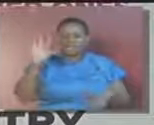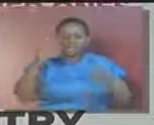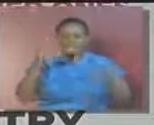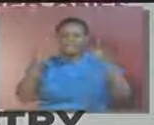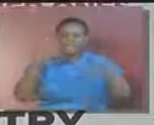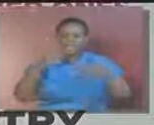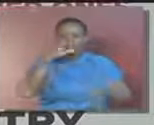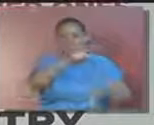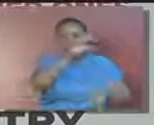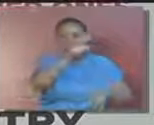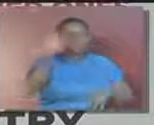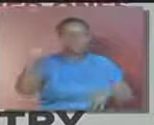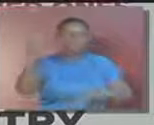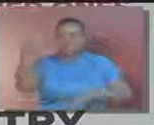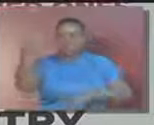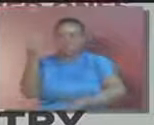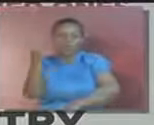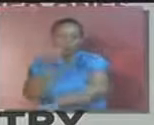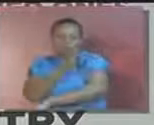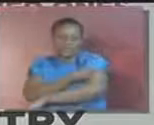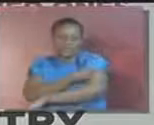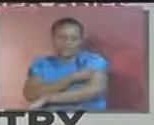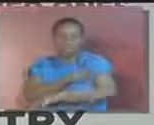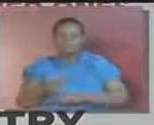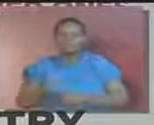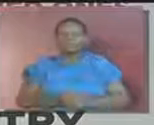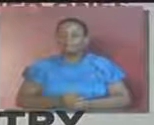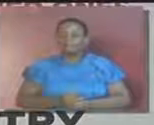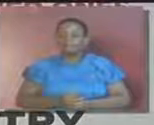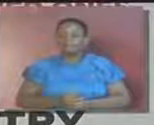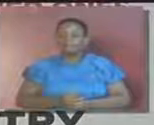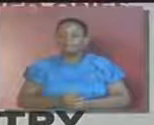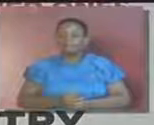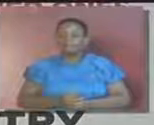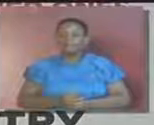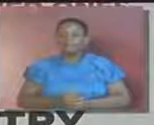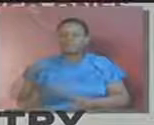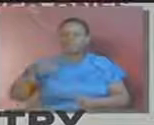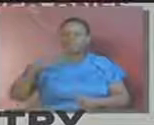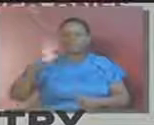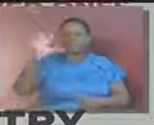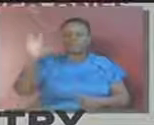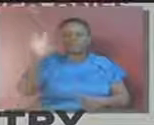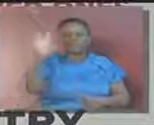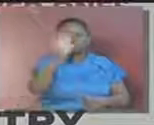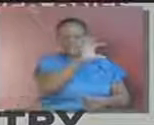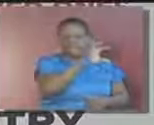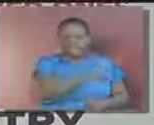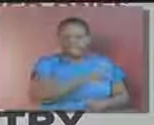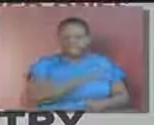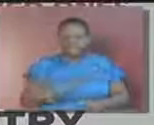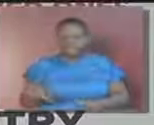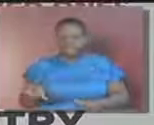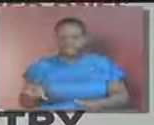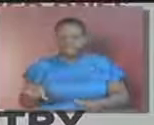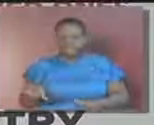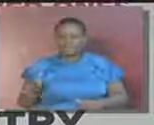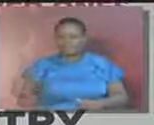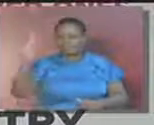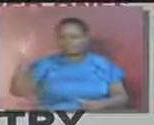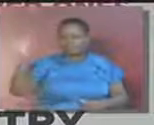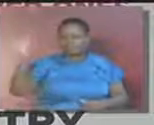I indicated, around the 5 RHAs. Each RHA in Trinidad will have a mass vaccination